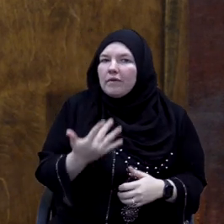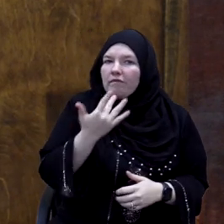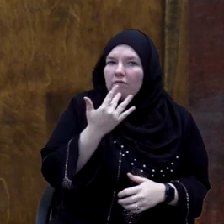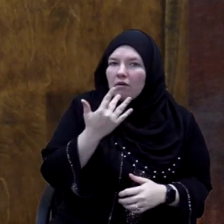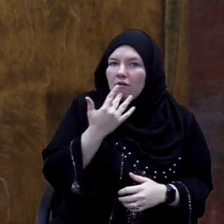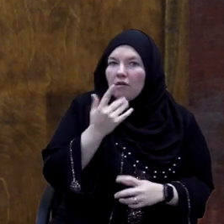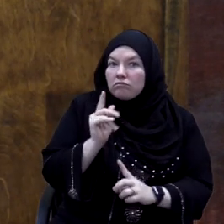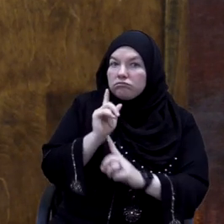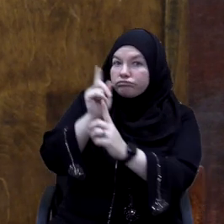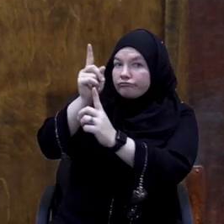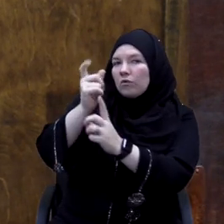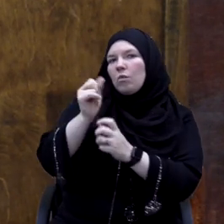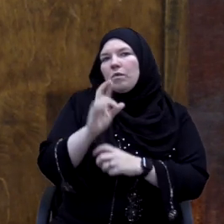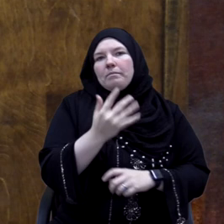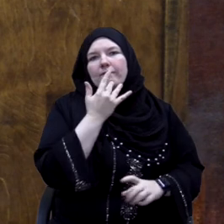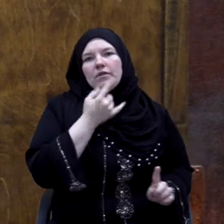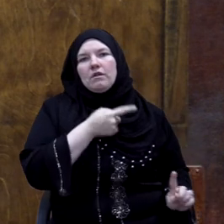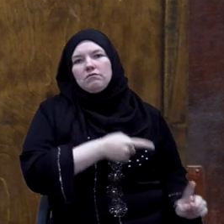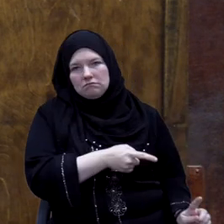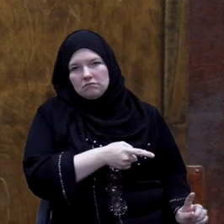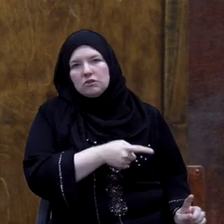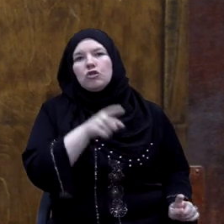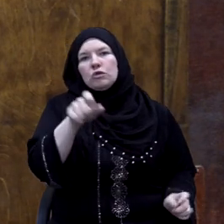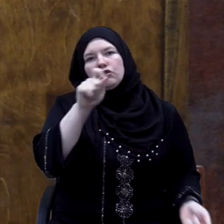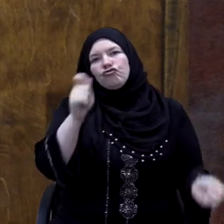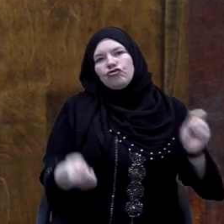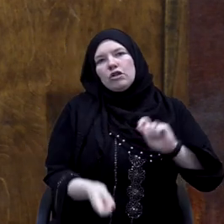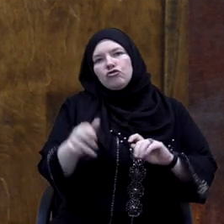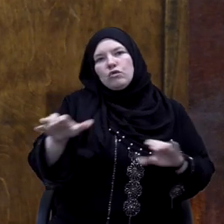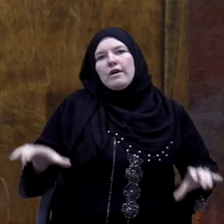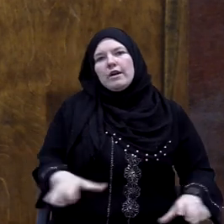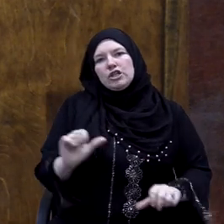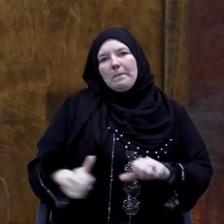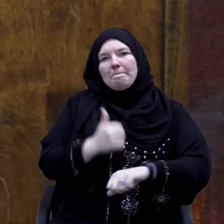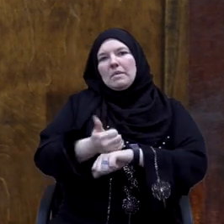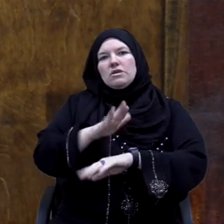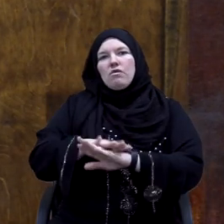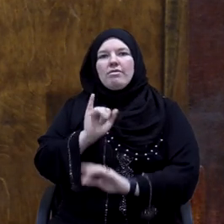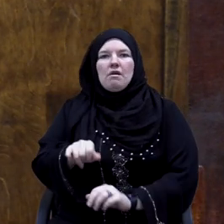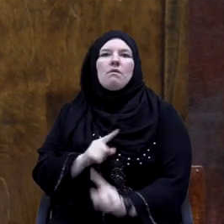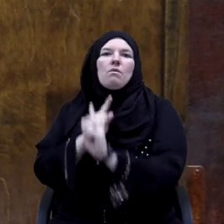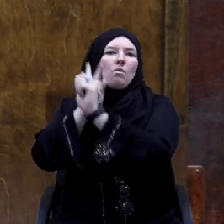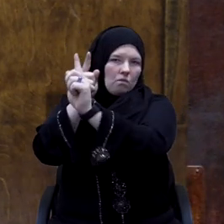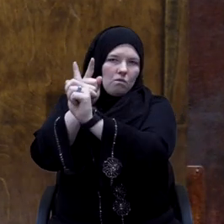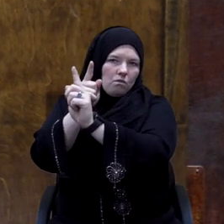then adjust your behavior accordingly. This is what we need to be thinking of.